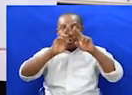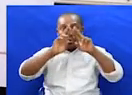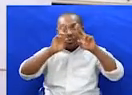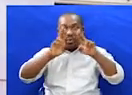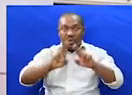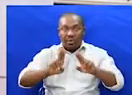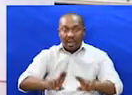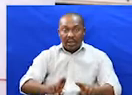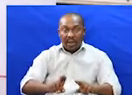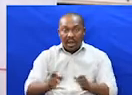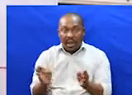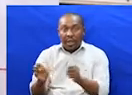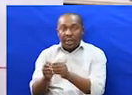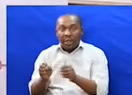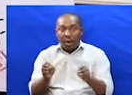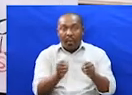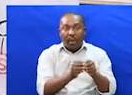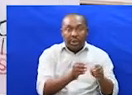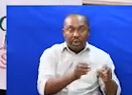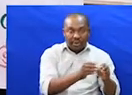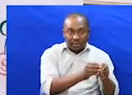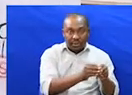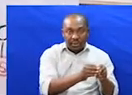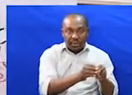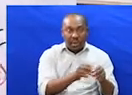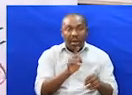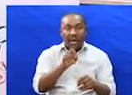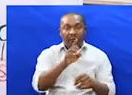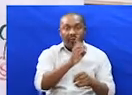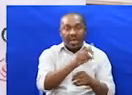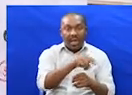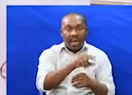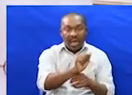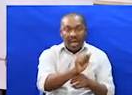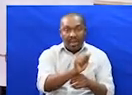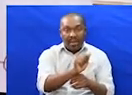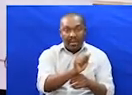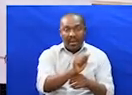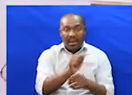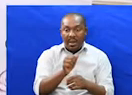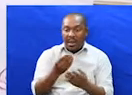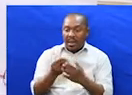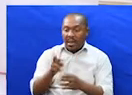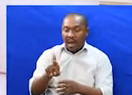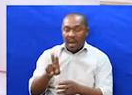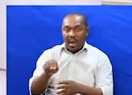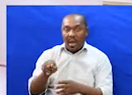and composition of DNA and